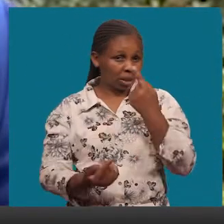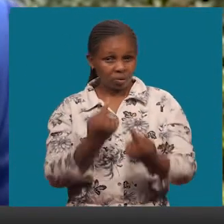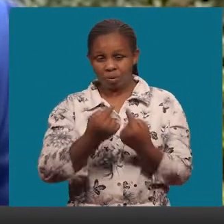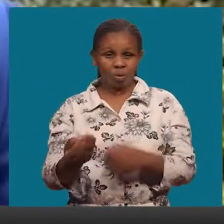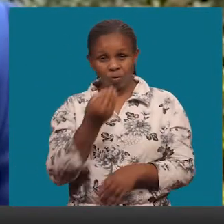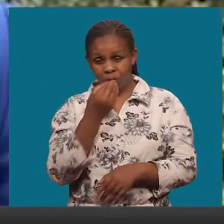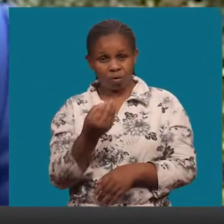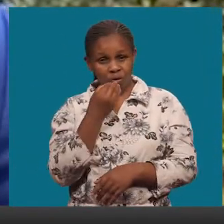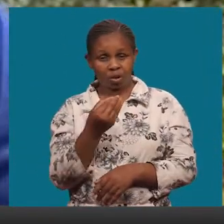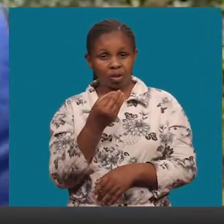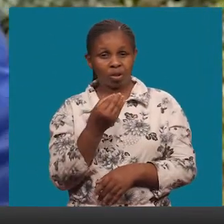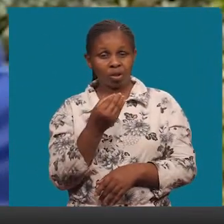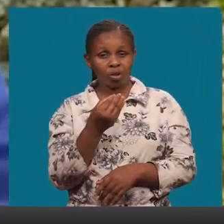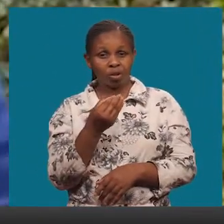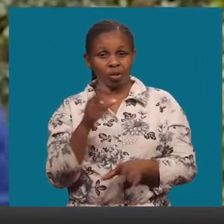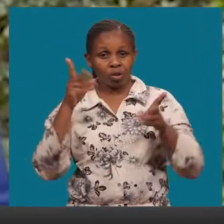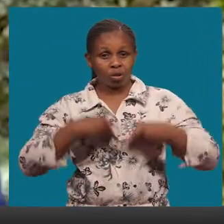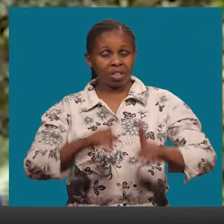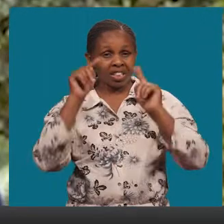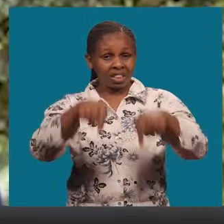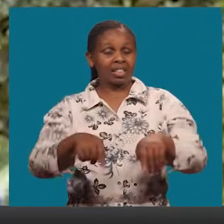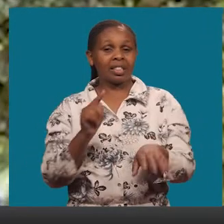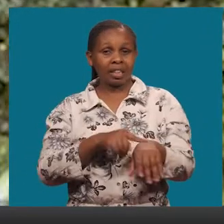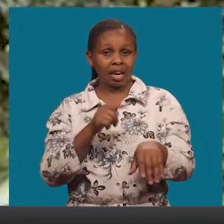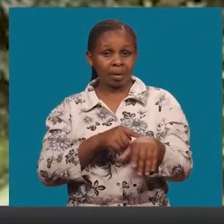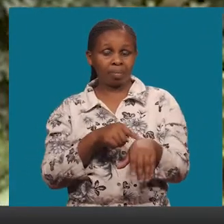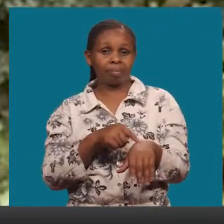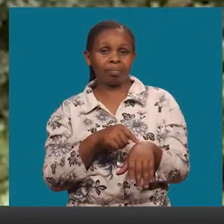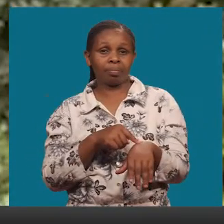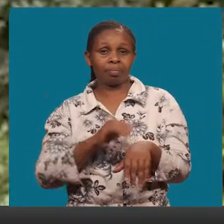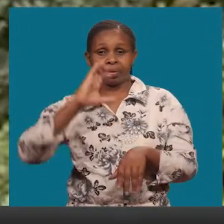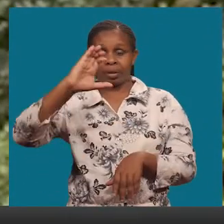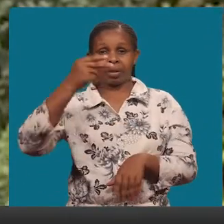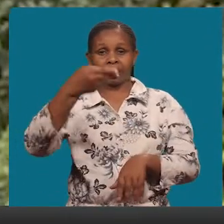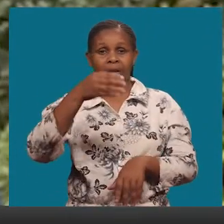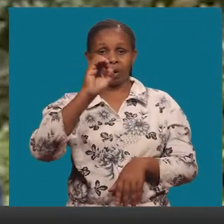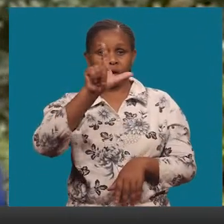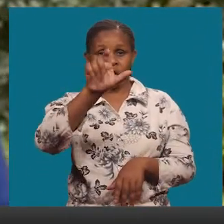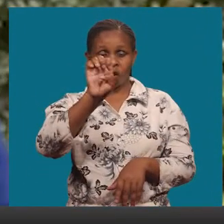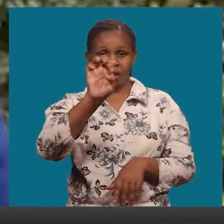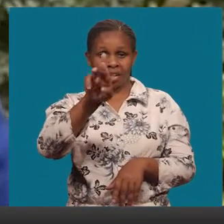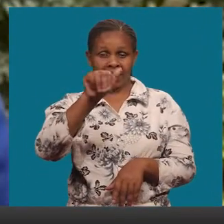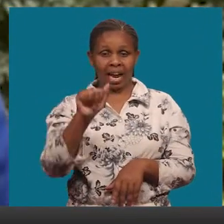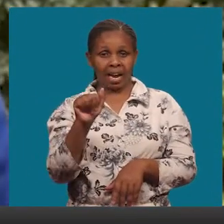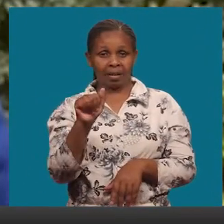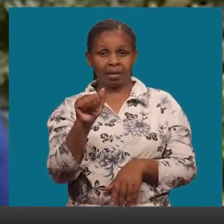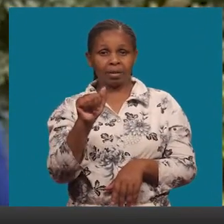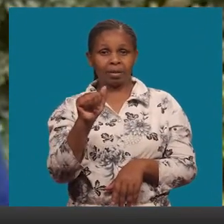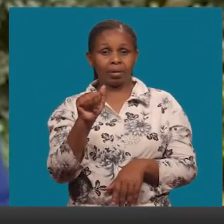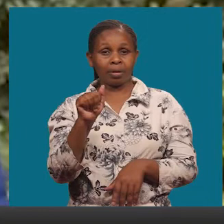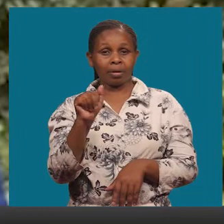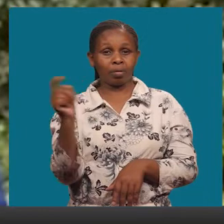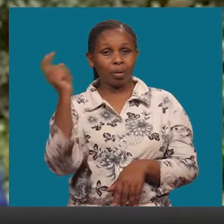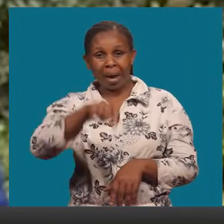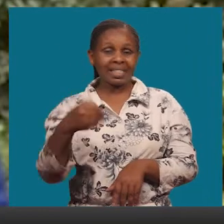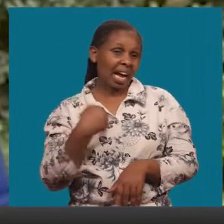establishments, especially during this pandemic, the cholera epidemic. We really need to put